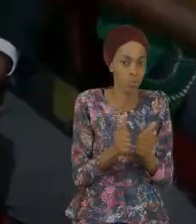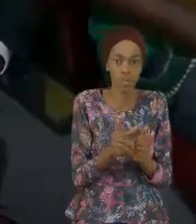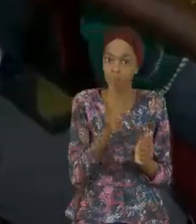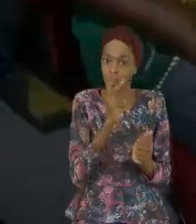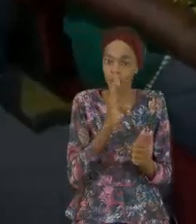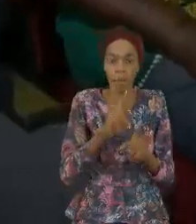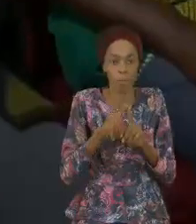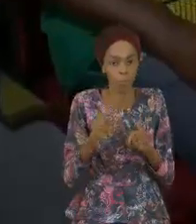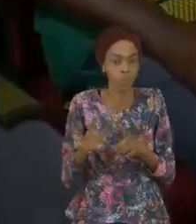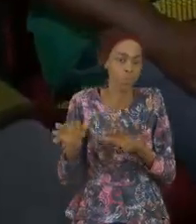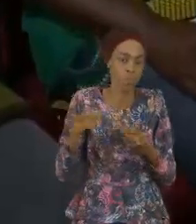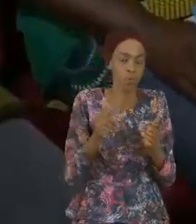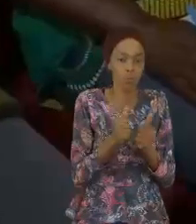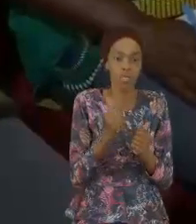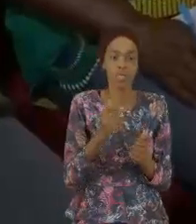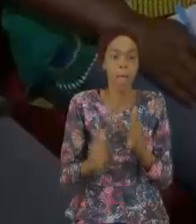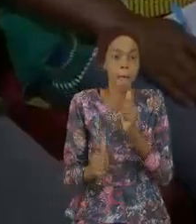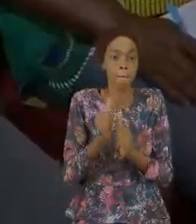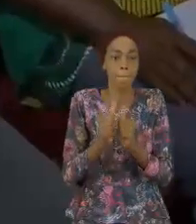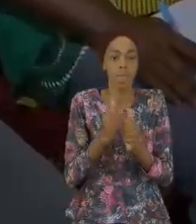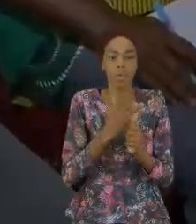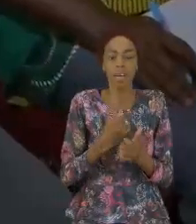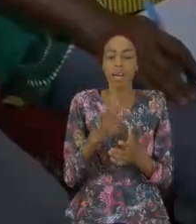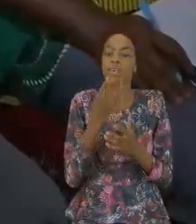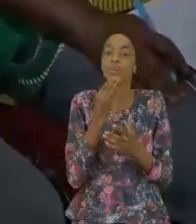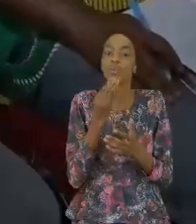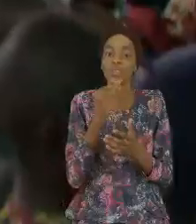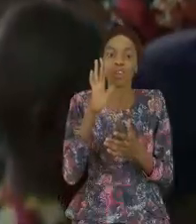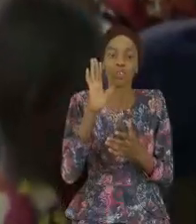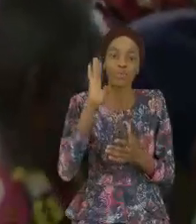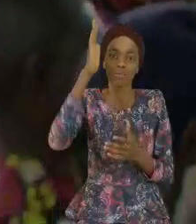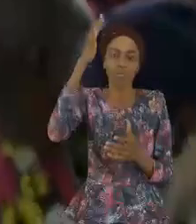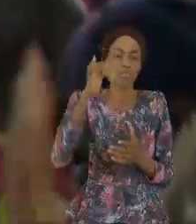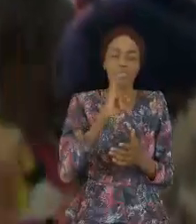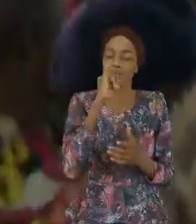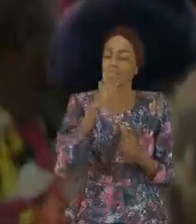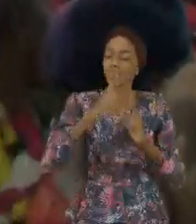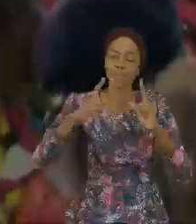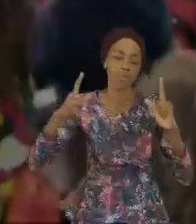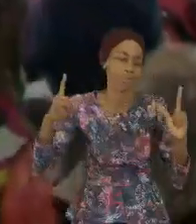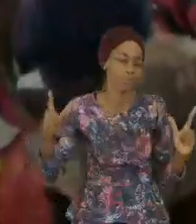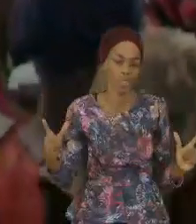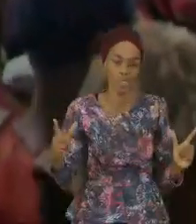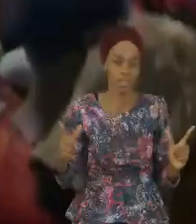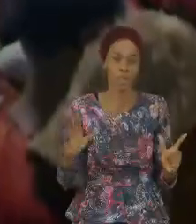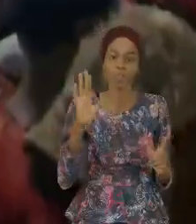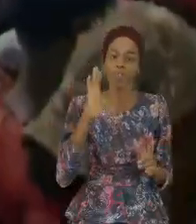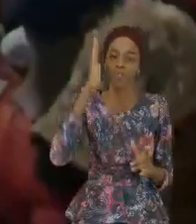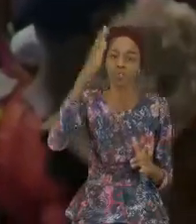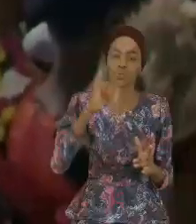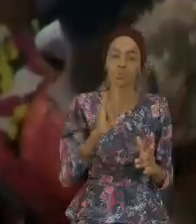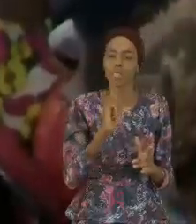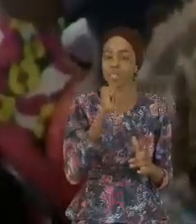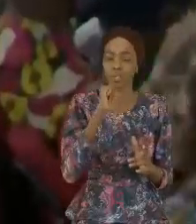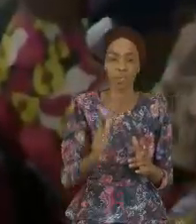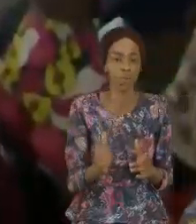Amen. Your future is unimaginable. Amen. It's incomparable to what